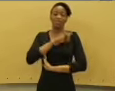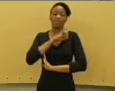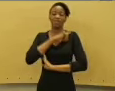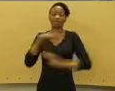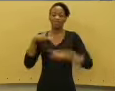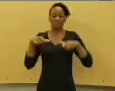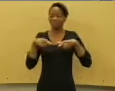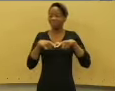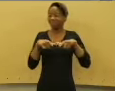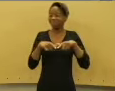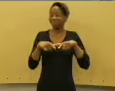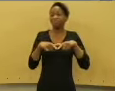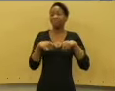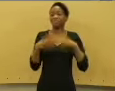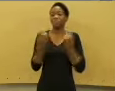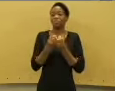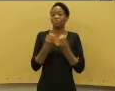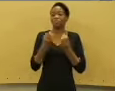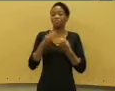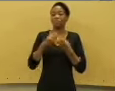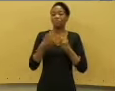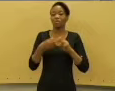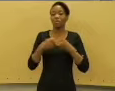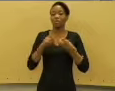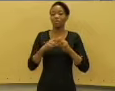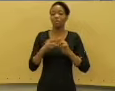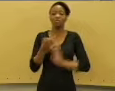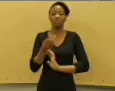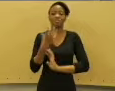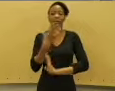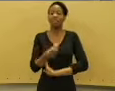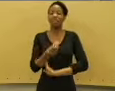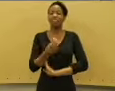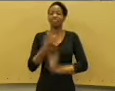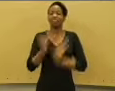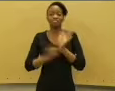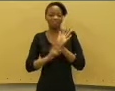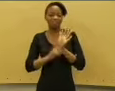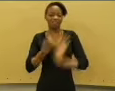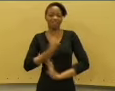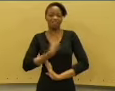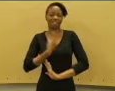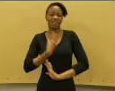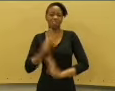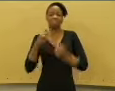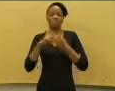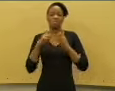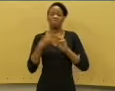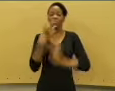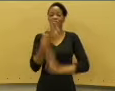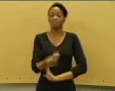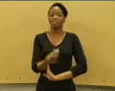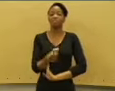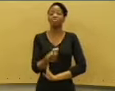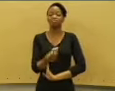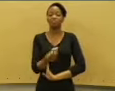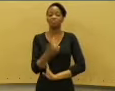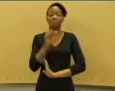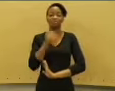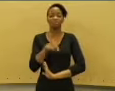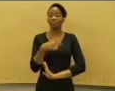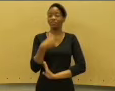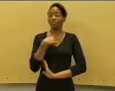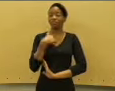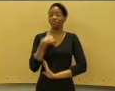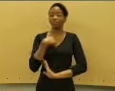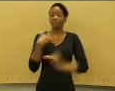problems. Excuse me. So I started talking about it, and now I'm trying to